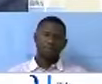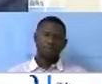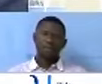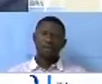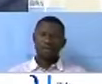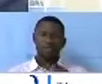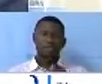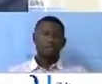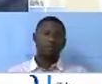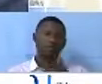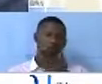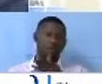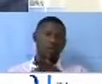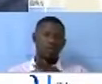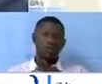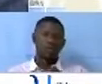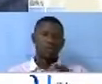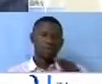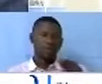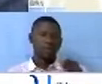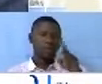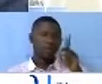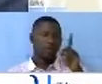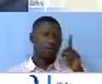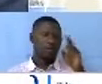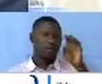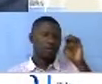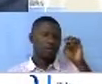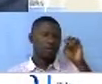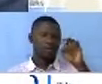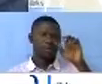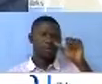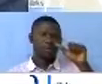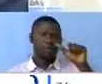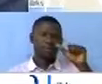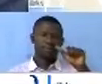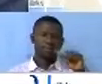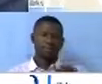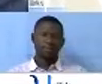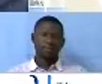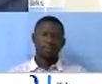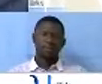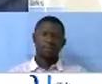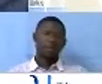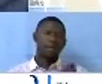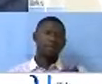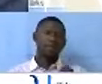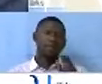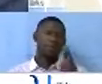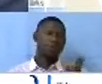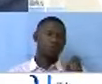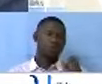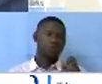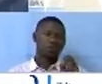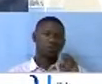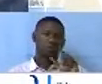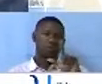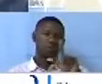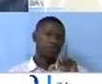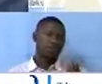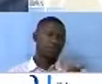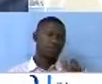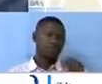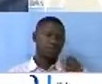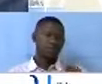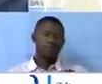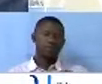at NDEA, you were involved at the Holgam complex. Mm-hmm. You were